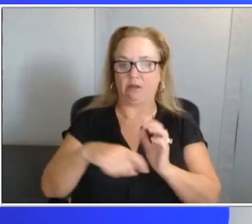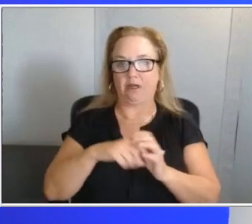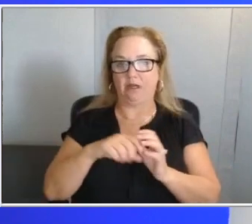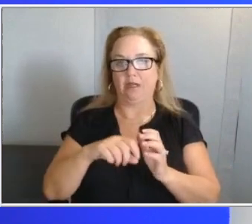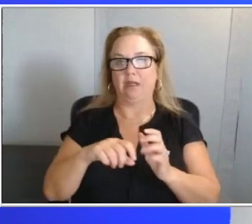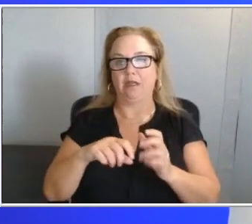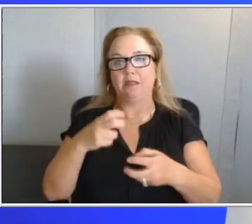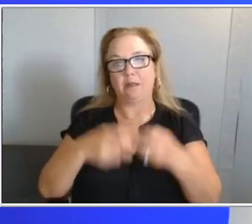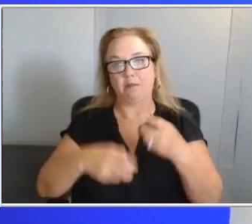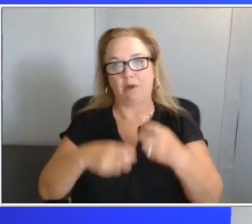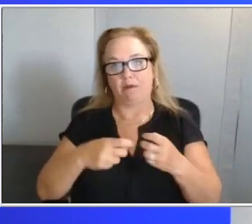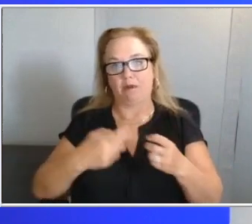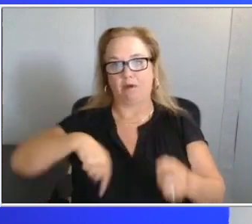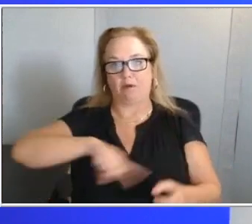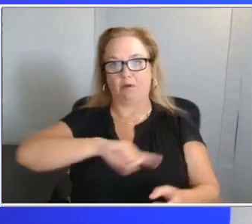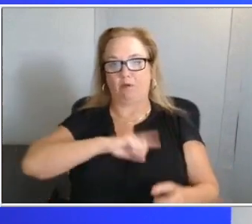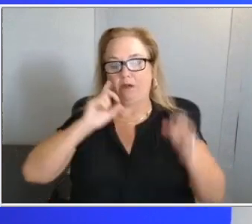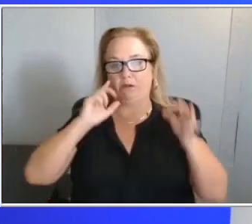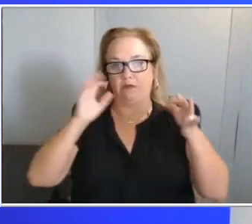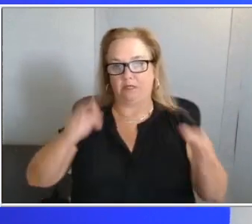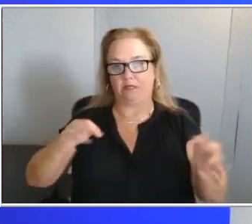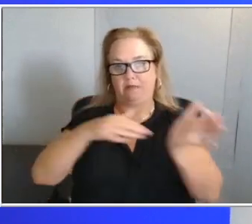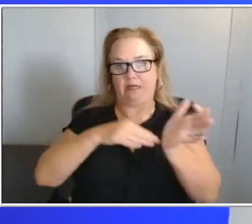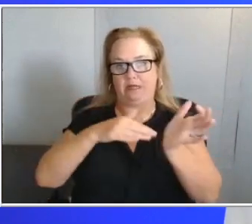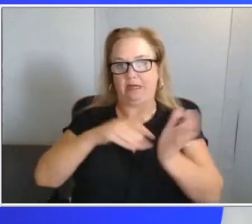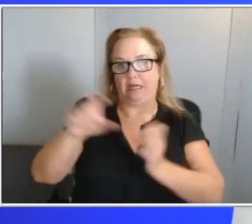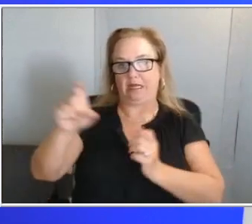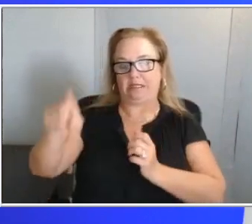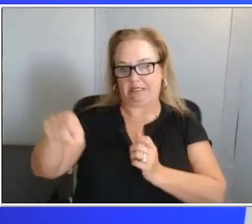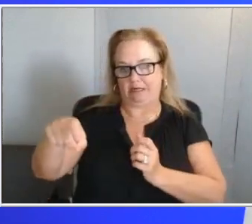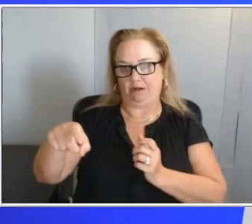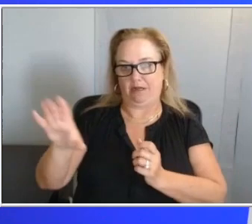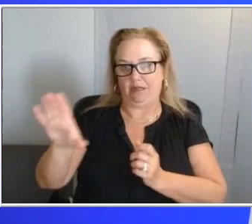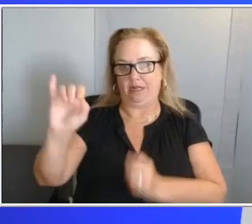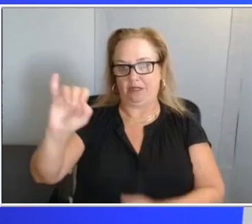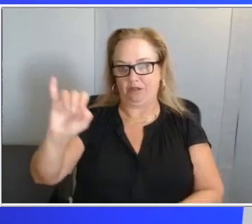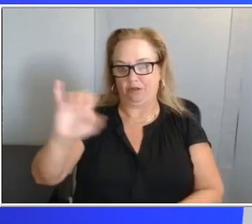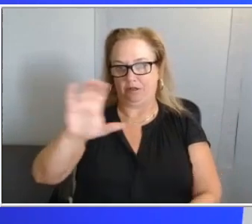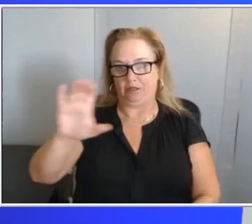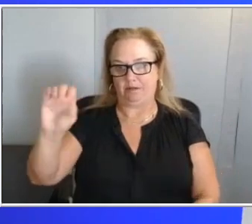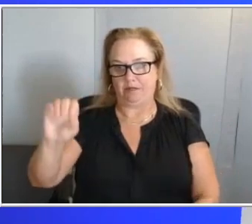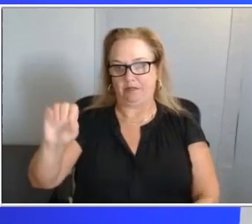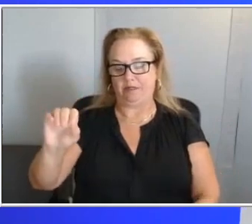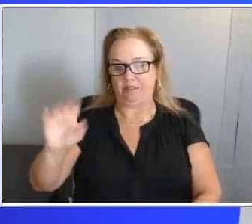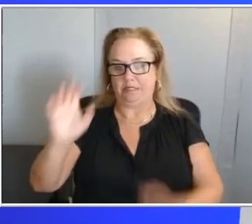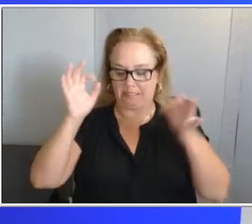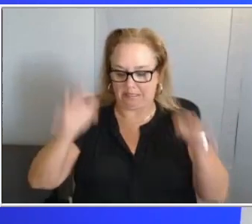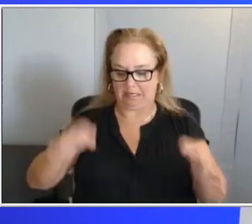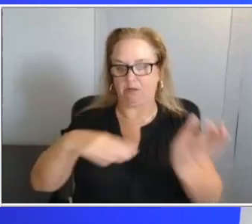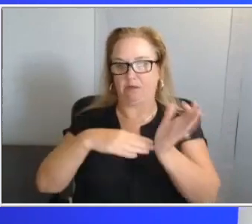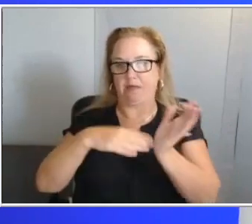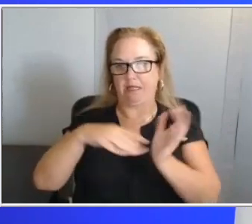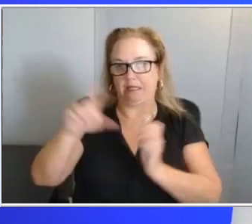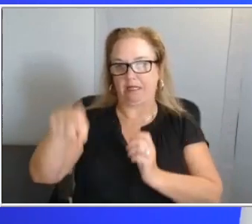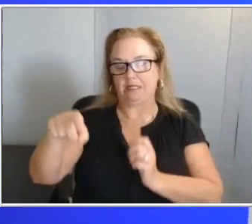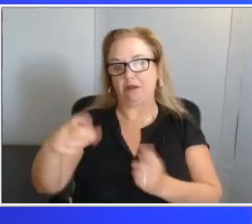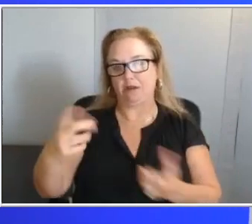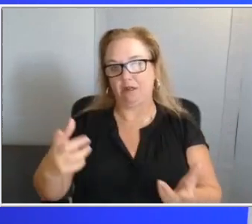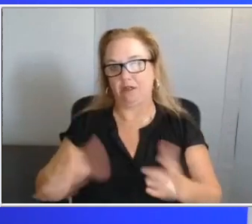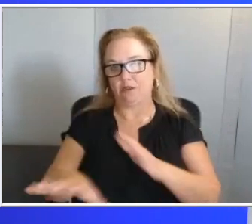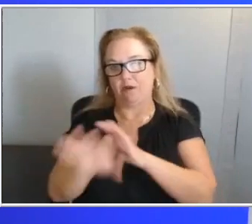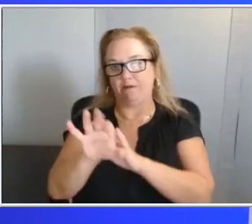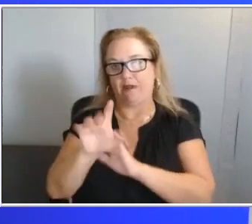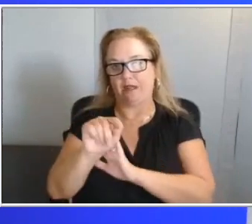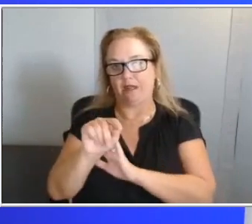is that we don't decide what's medically necessary. The insurance company gets to. So then what we have to do is find out, per